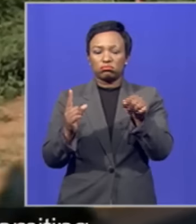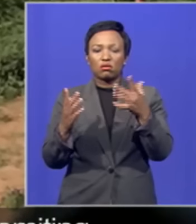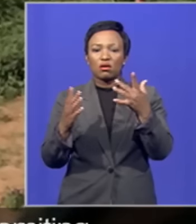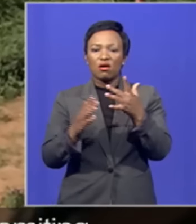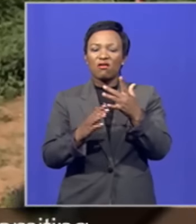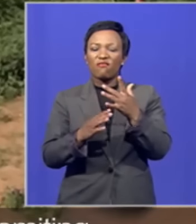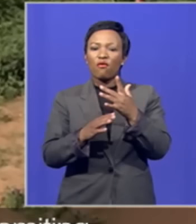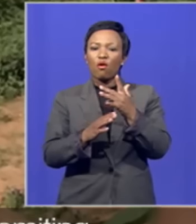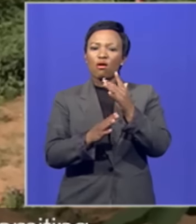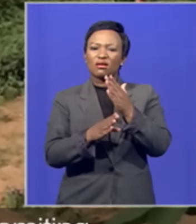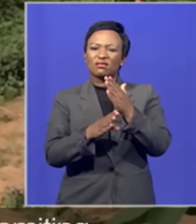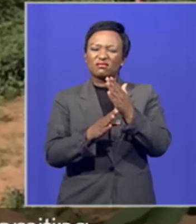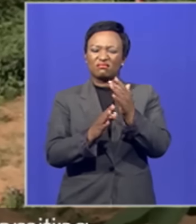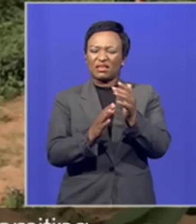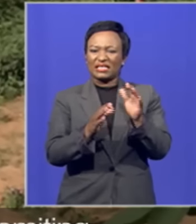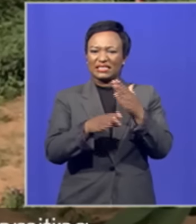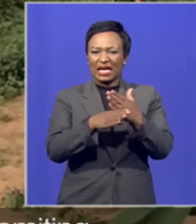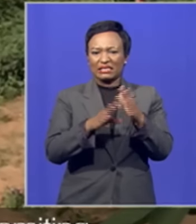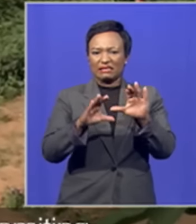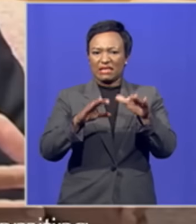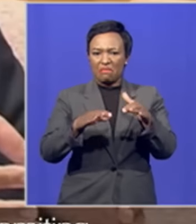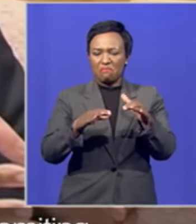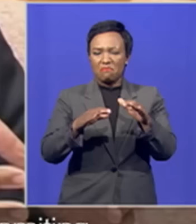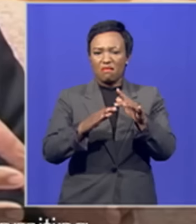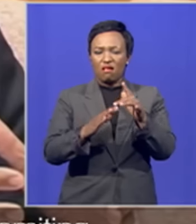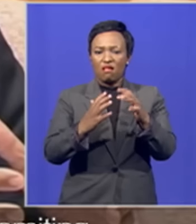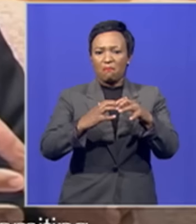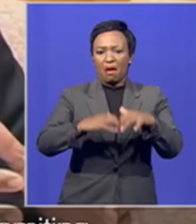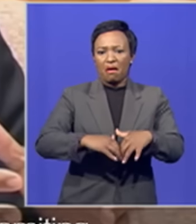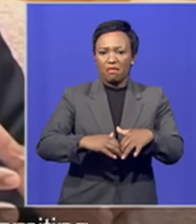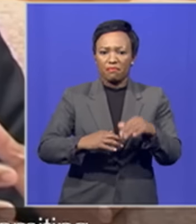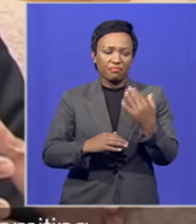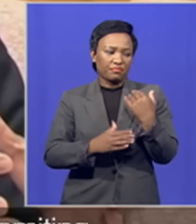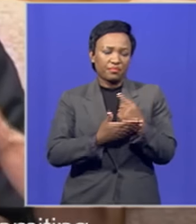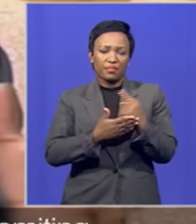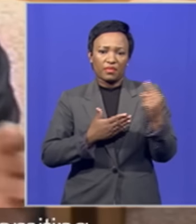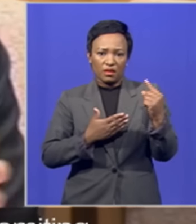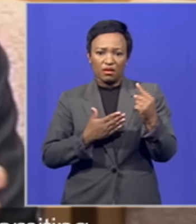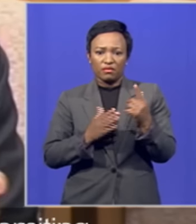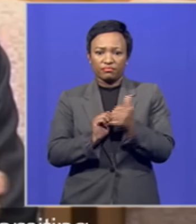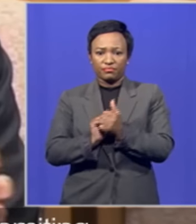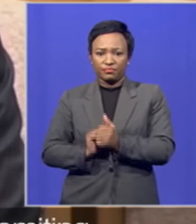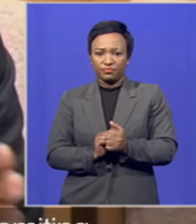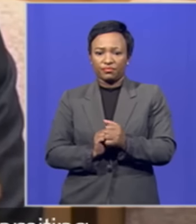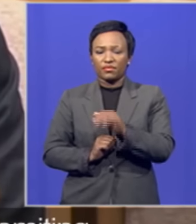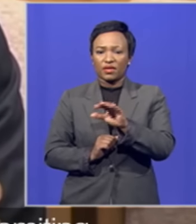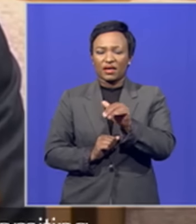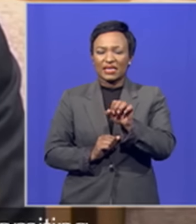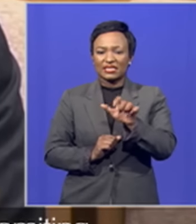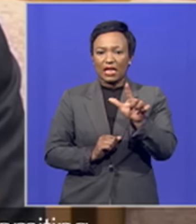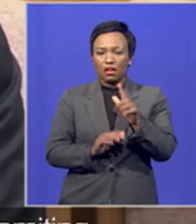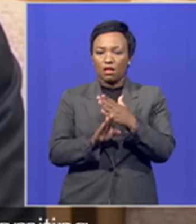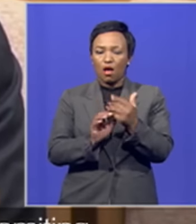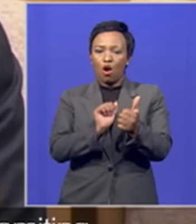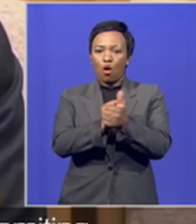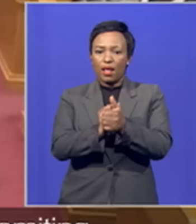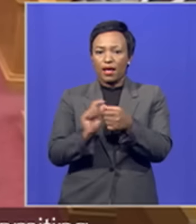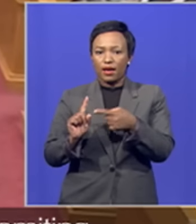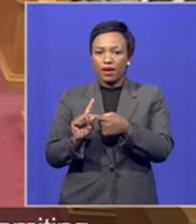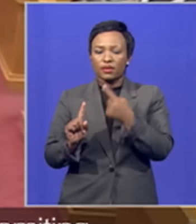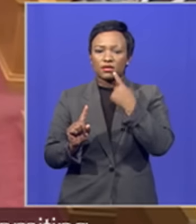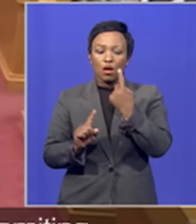tsa sepolotiki. Mo bekeng e fetileng modira mmogo nae Castle Matale o na bolelela komiti gore le fa na le ngwaga